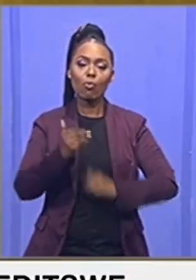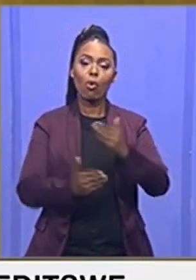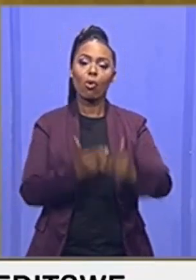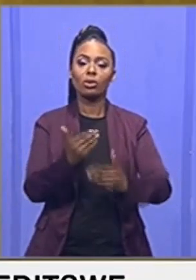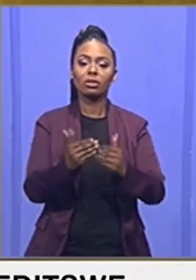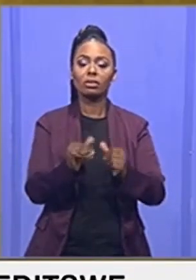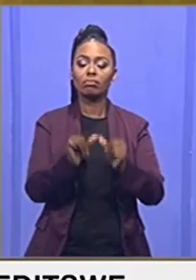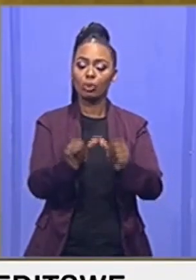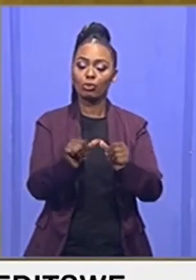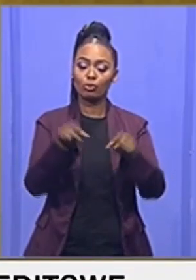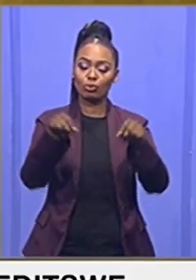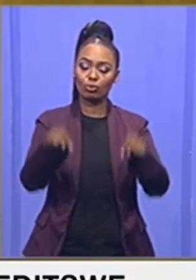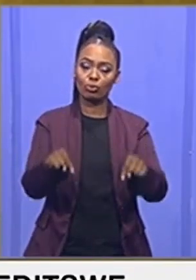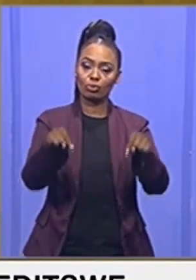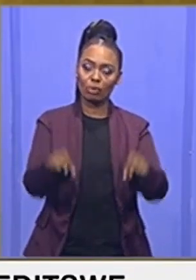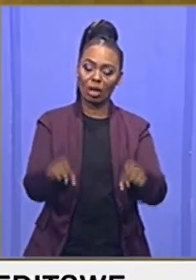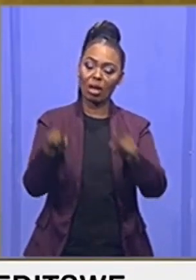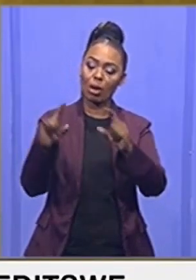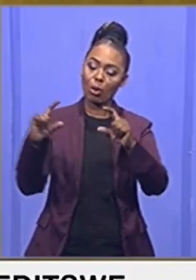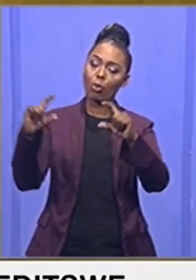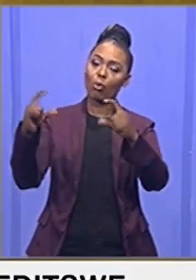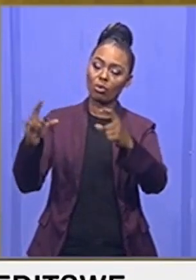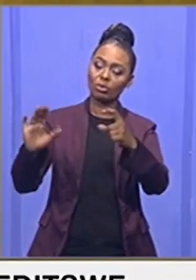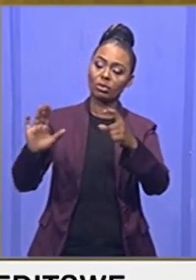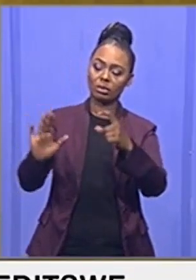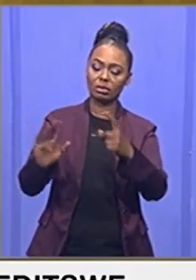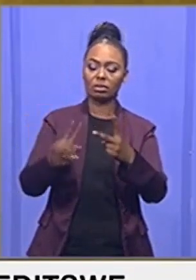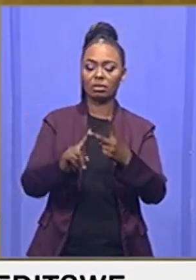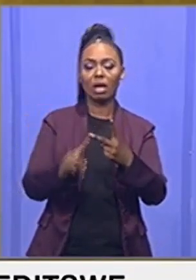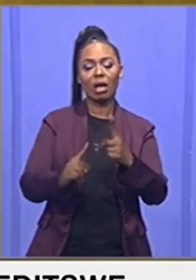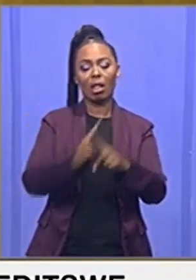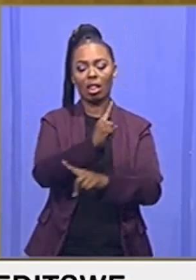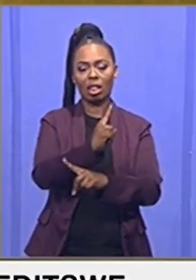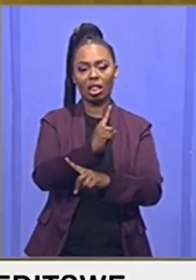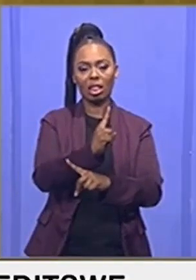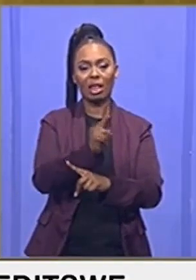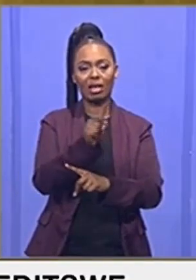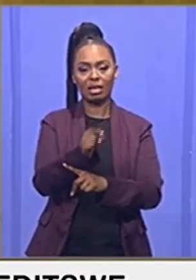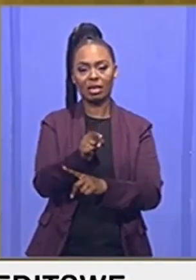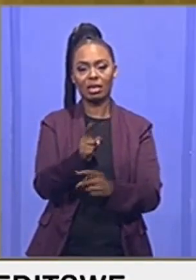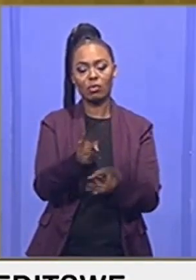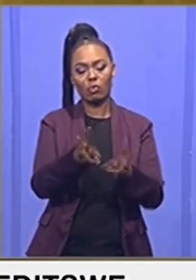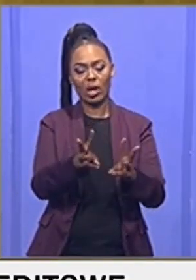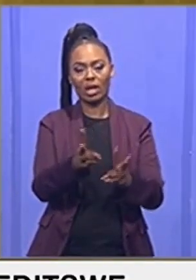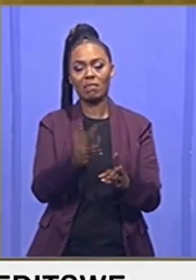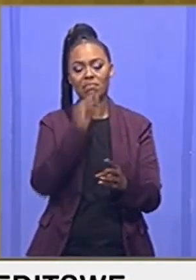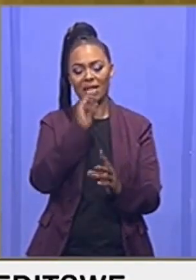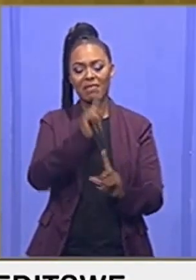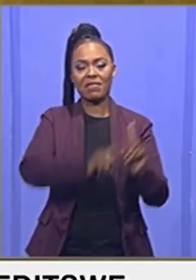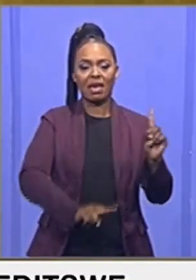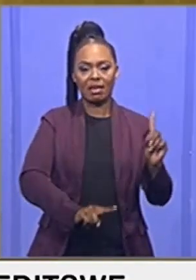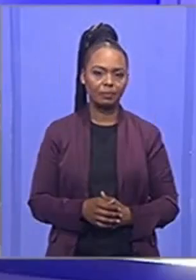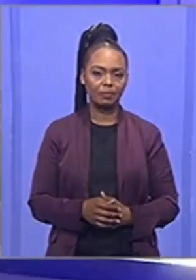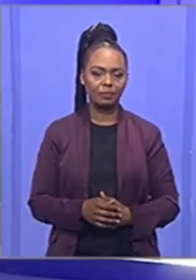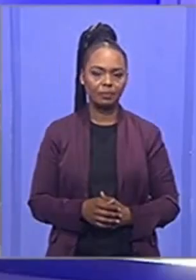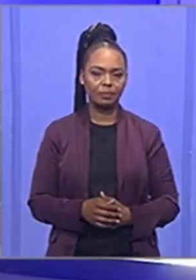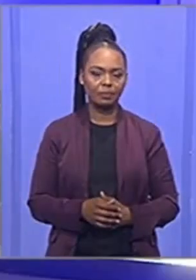it will be committing an irregularity which will result in a failure of justice.